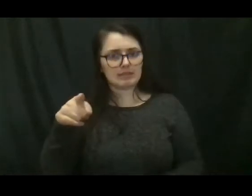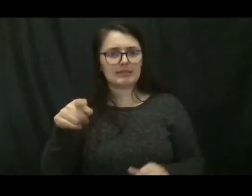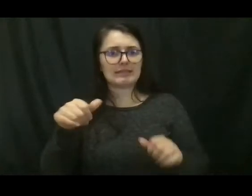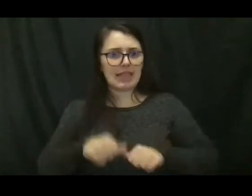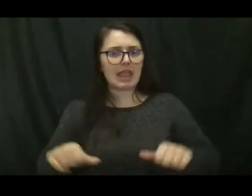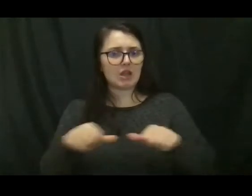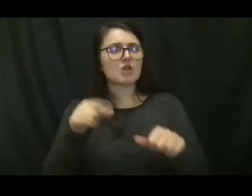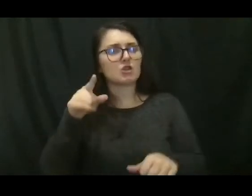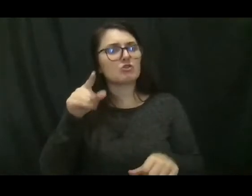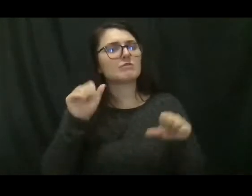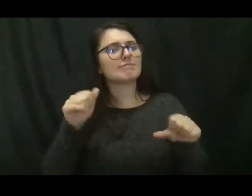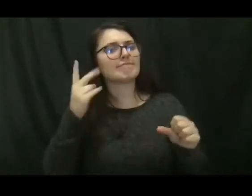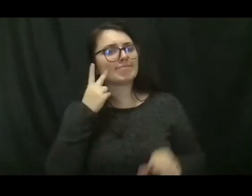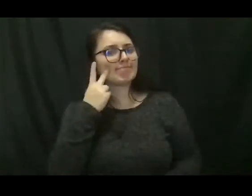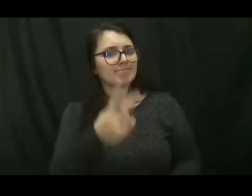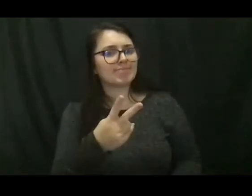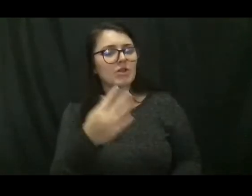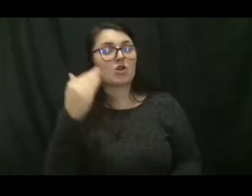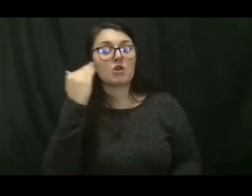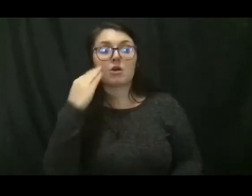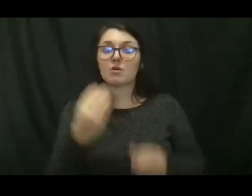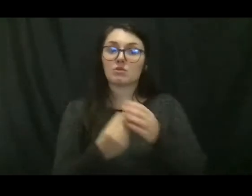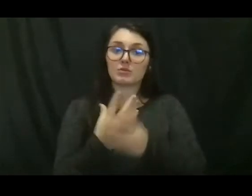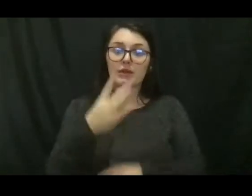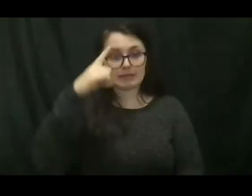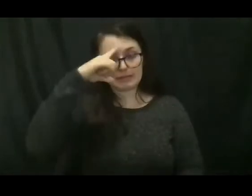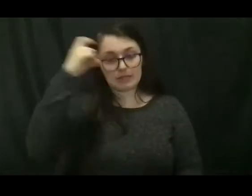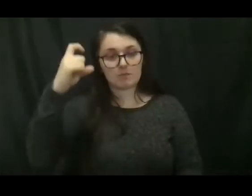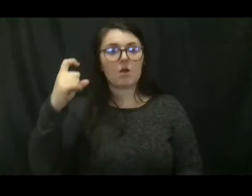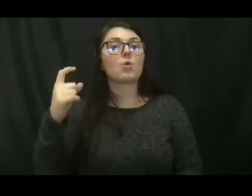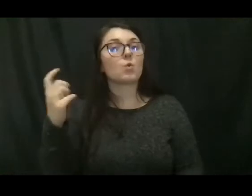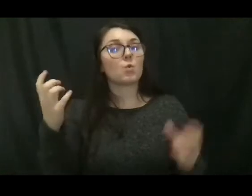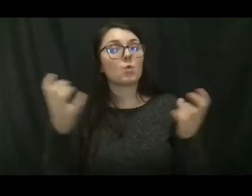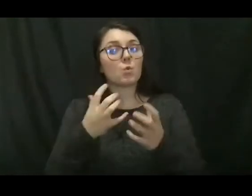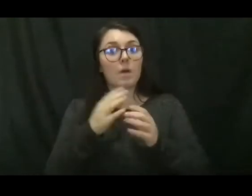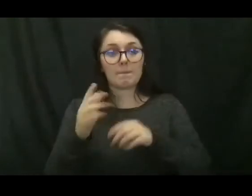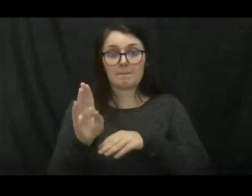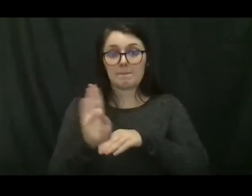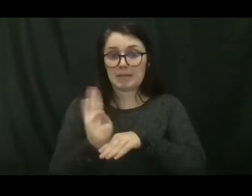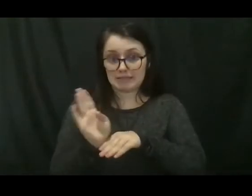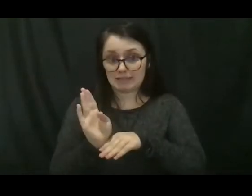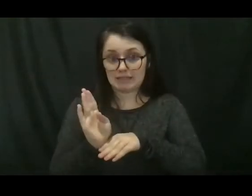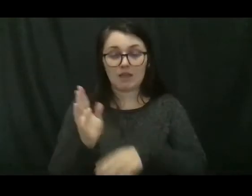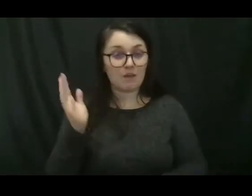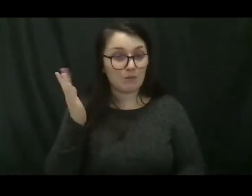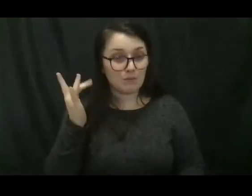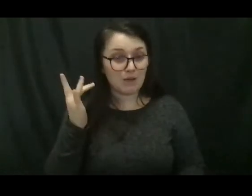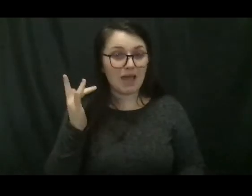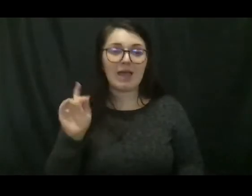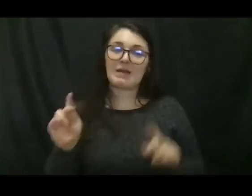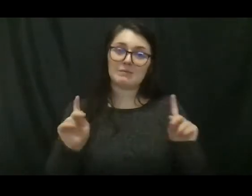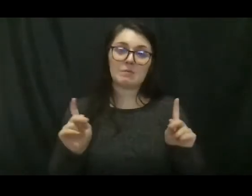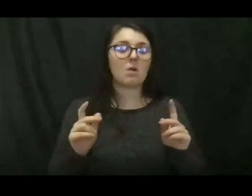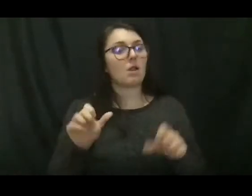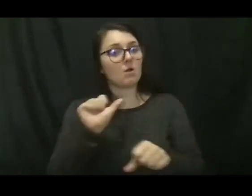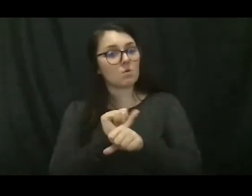in the spring and the summer, it's very busy with folks who are working in their gardens